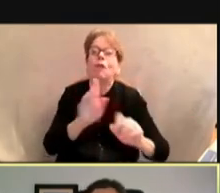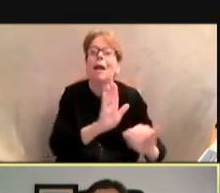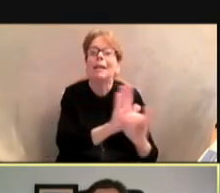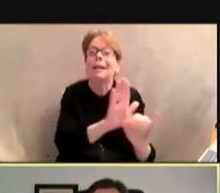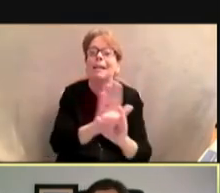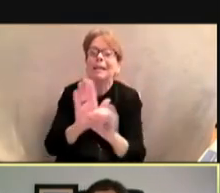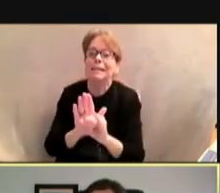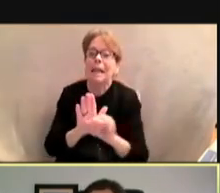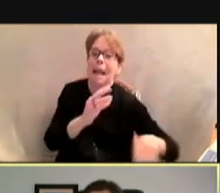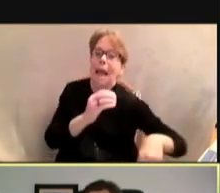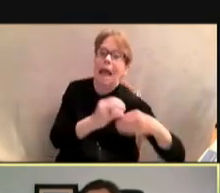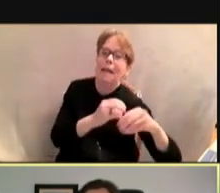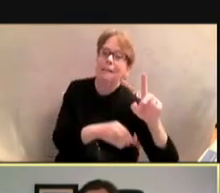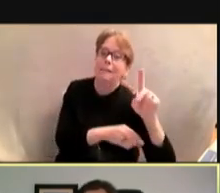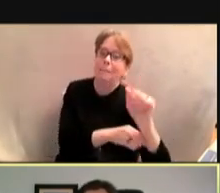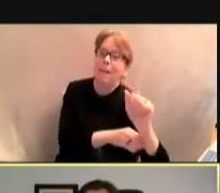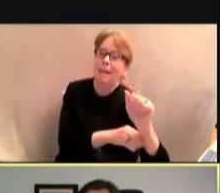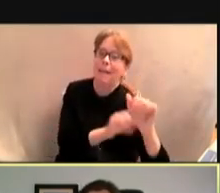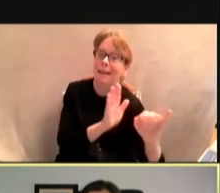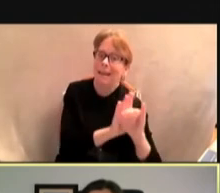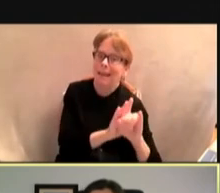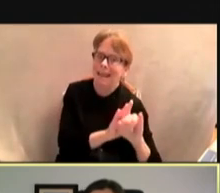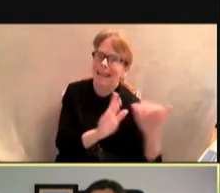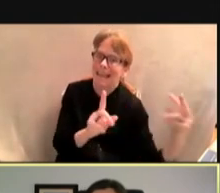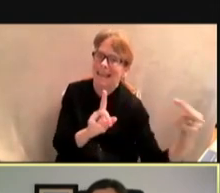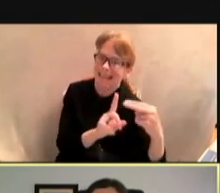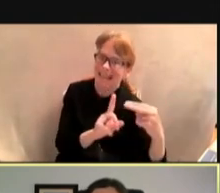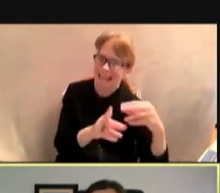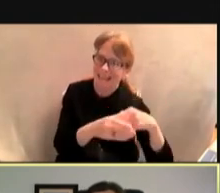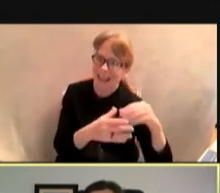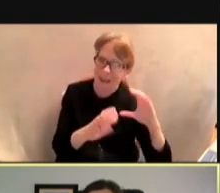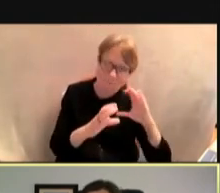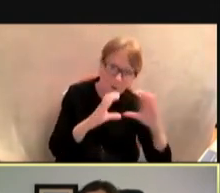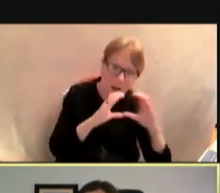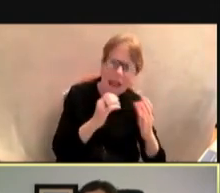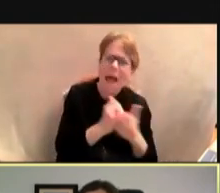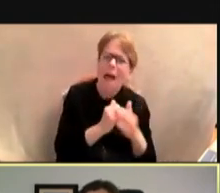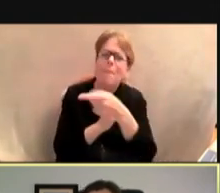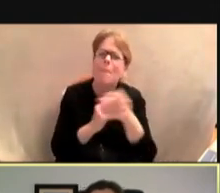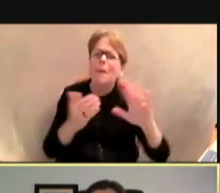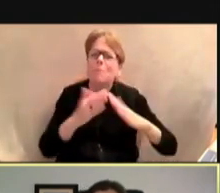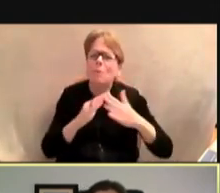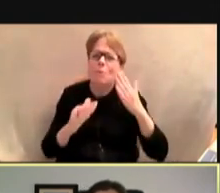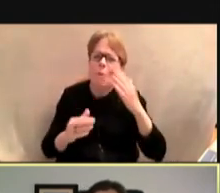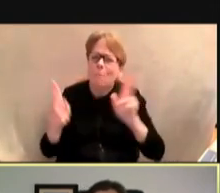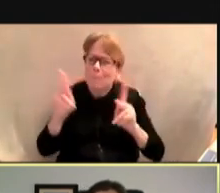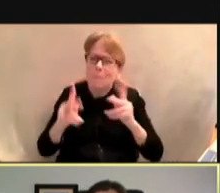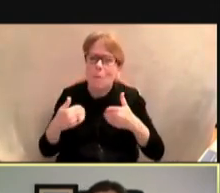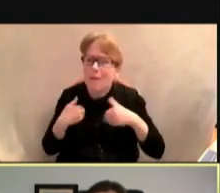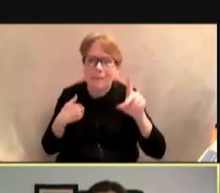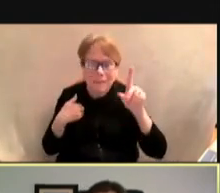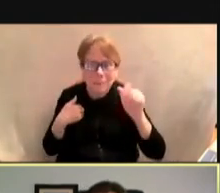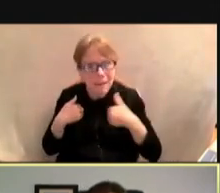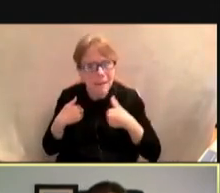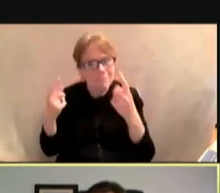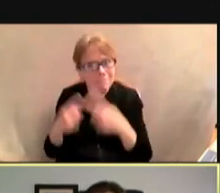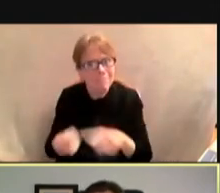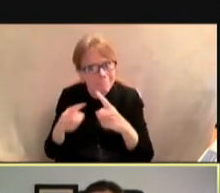perspective into more conversations while helping our community to recognize the multiple identities that people with disabilities might